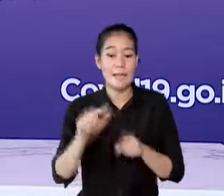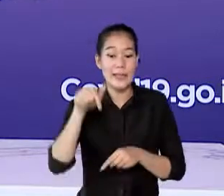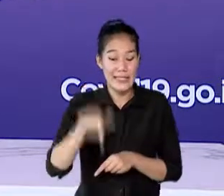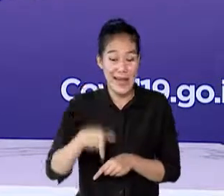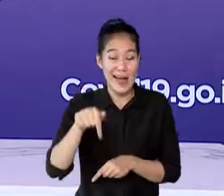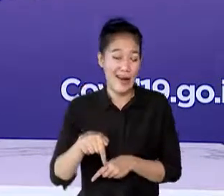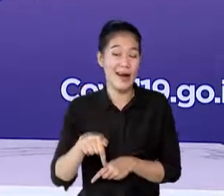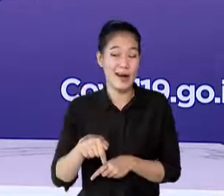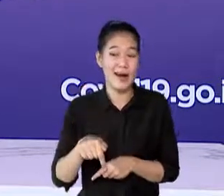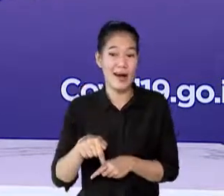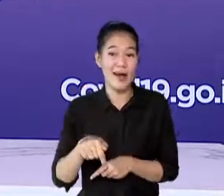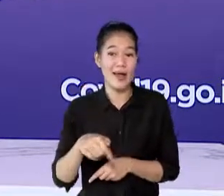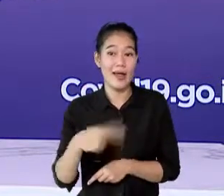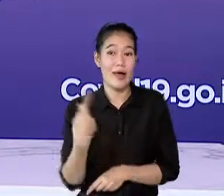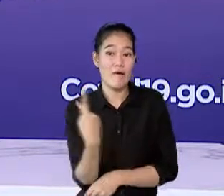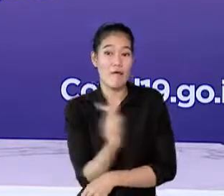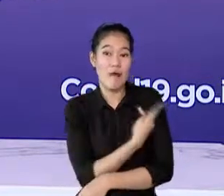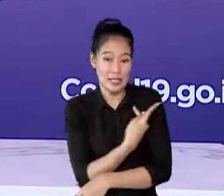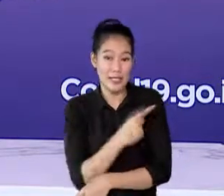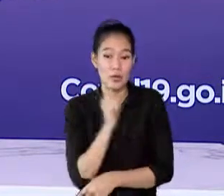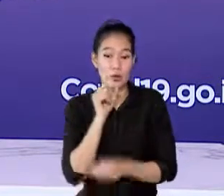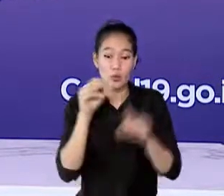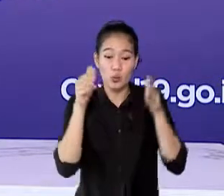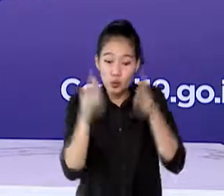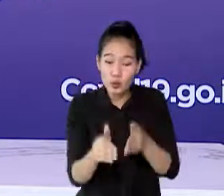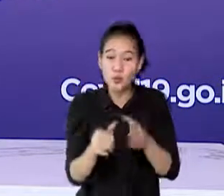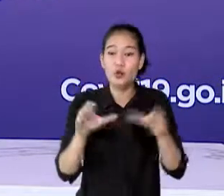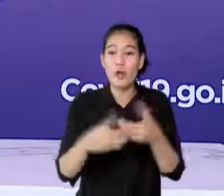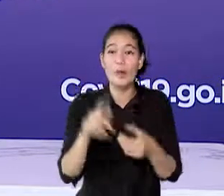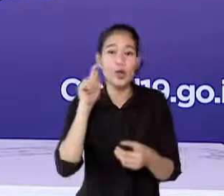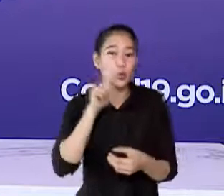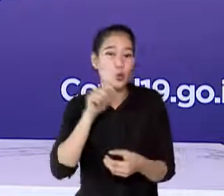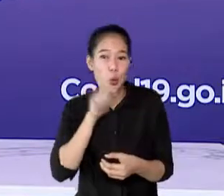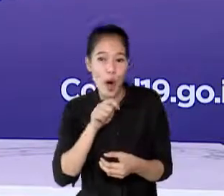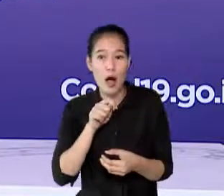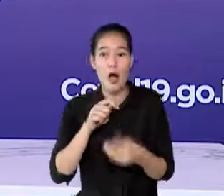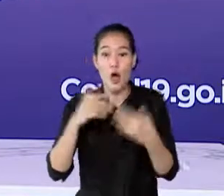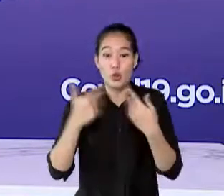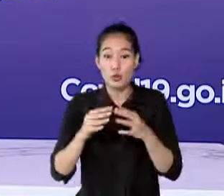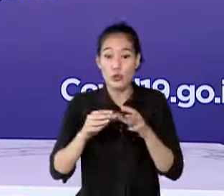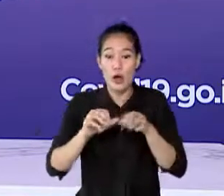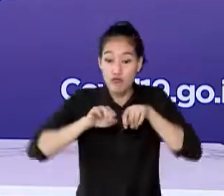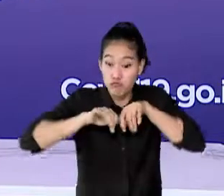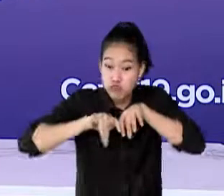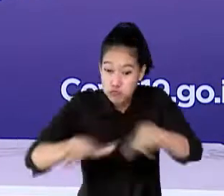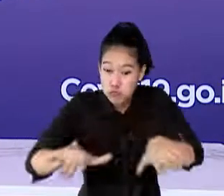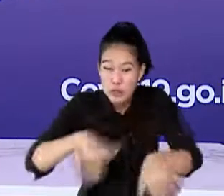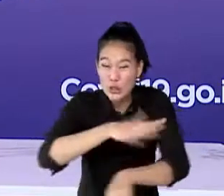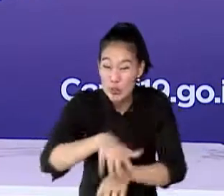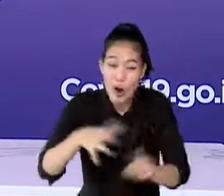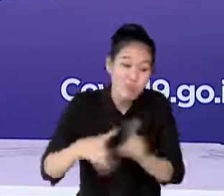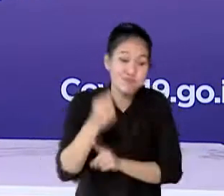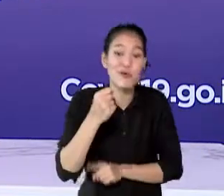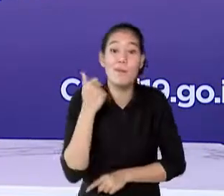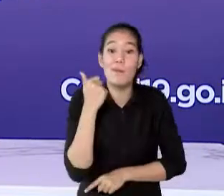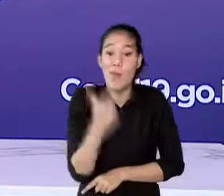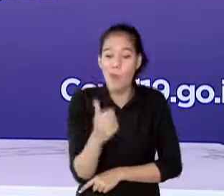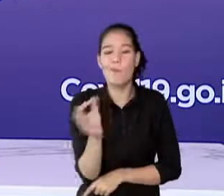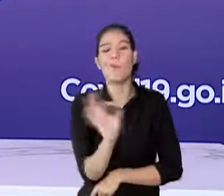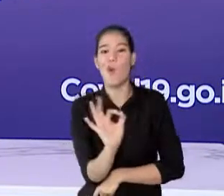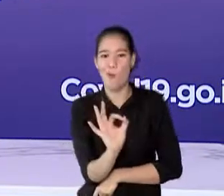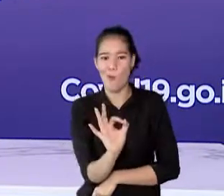moment, the vaccinations to the elderly still not cover as what we are expecting. But with